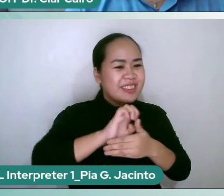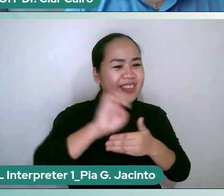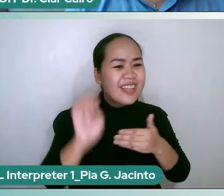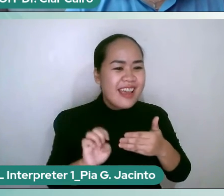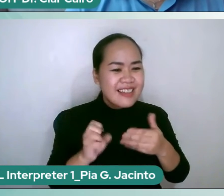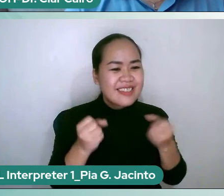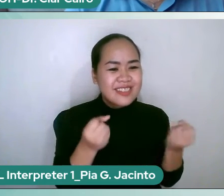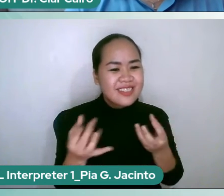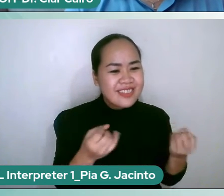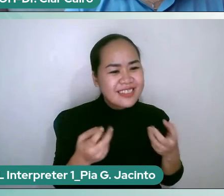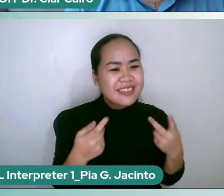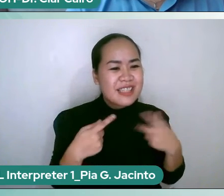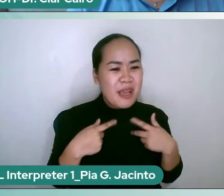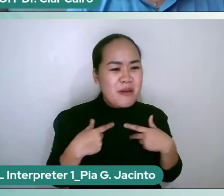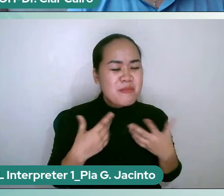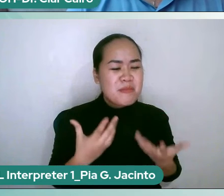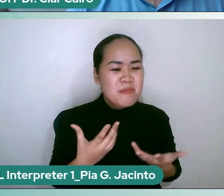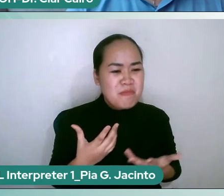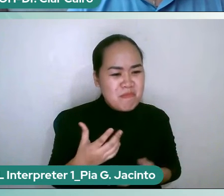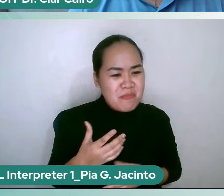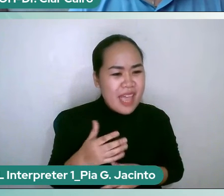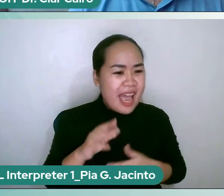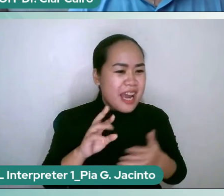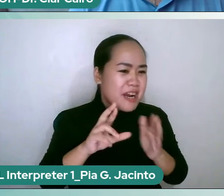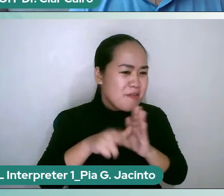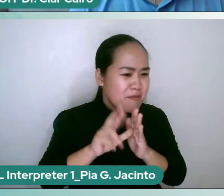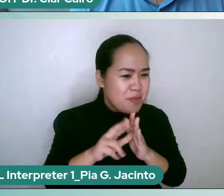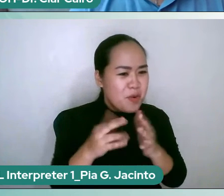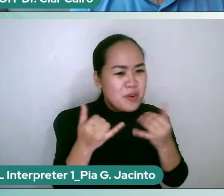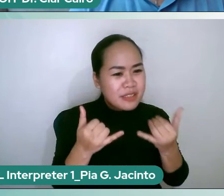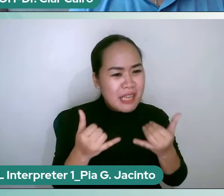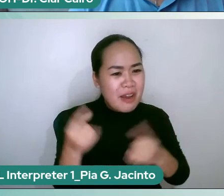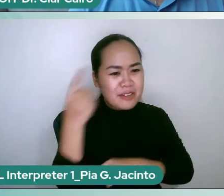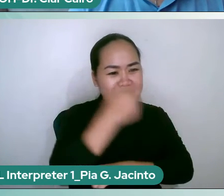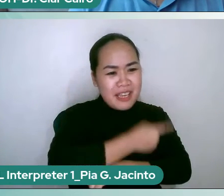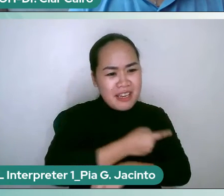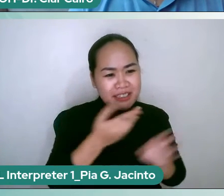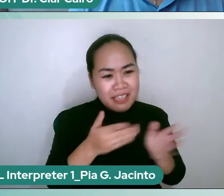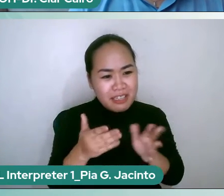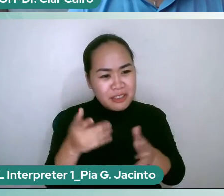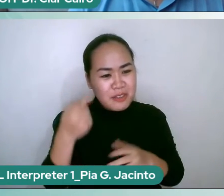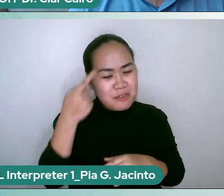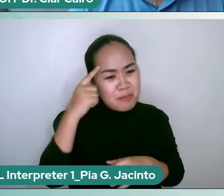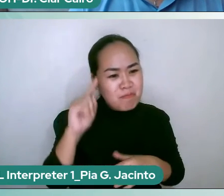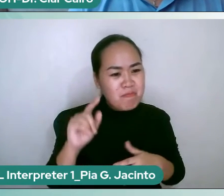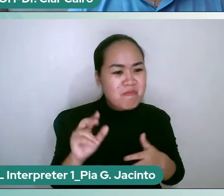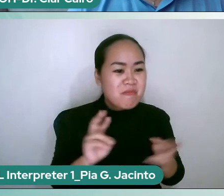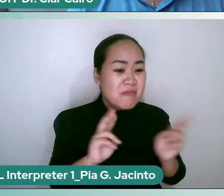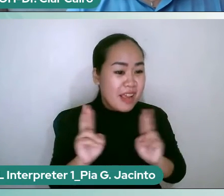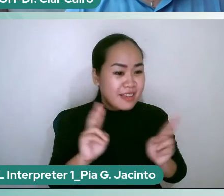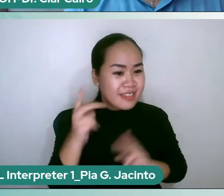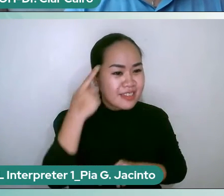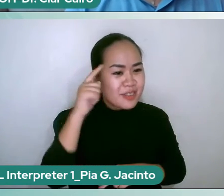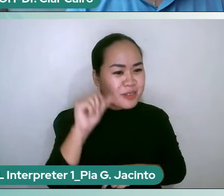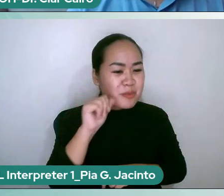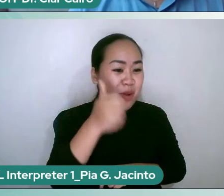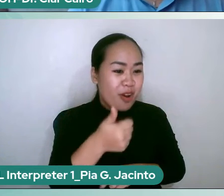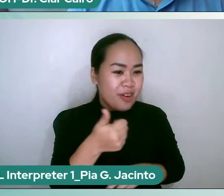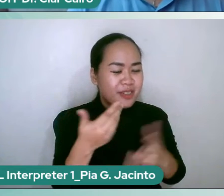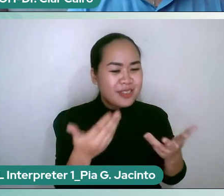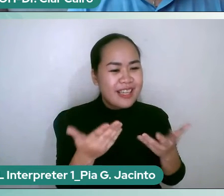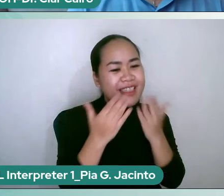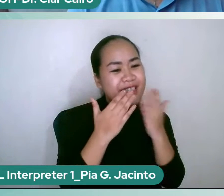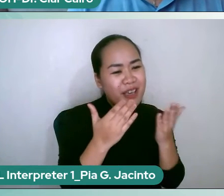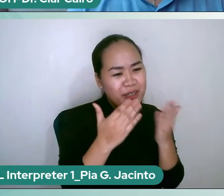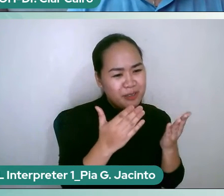to do a recap for the day's session and to prepare us for tomorrow. So thank you so much, Professor Ling, and